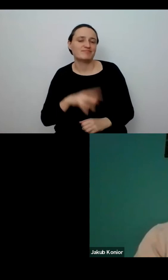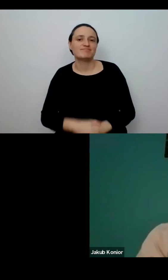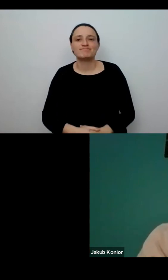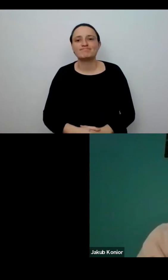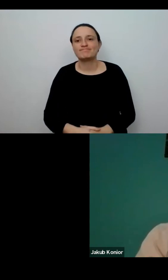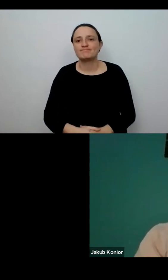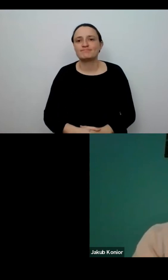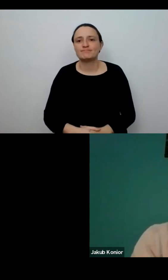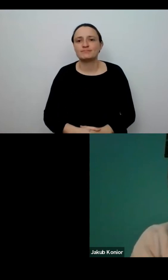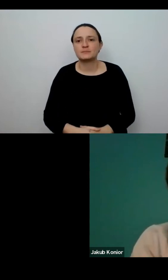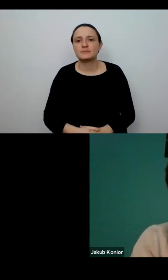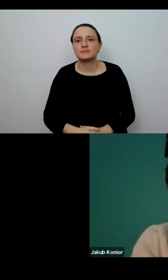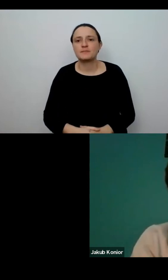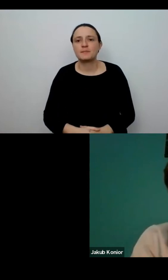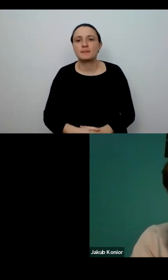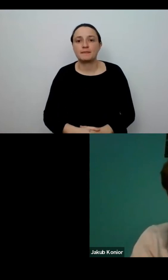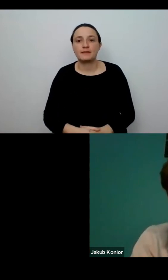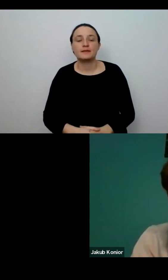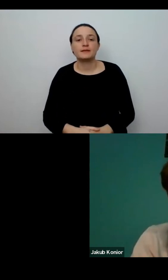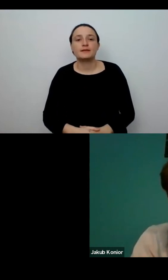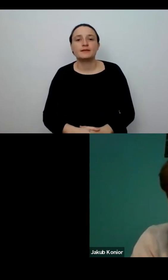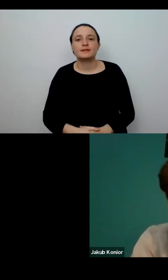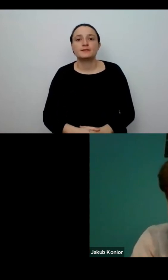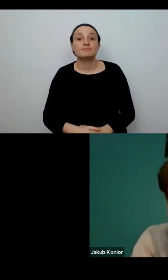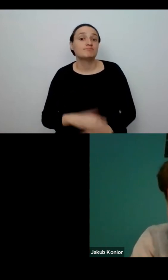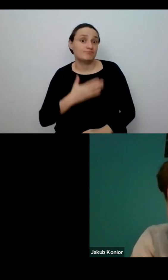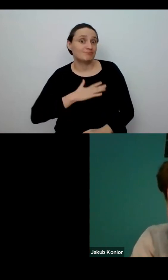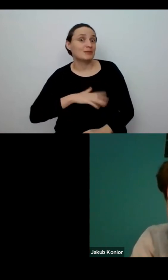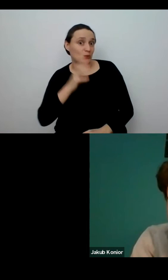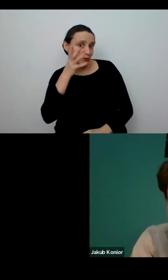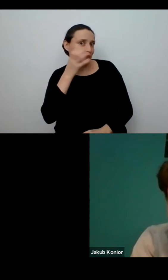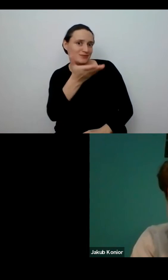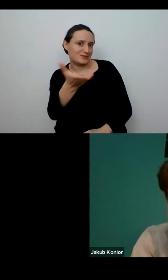Oh, and I have a question on the private chat.